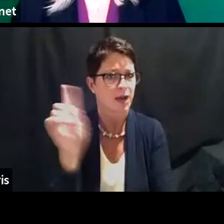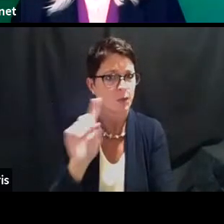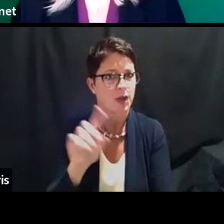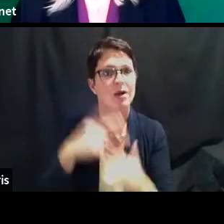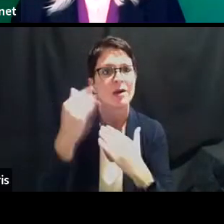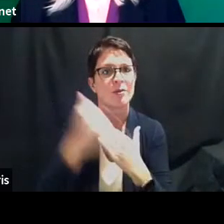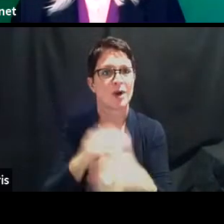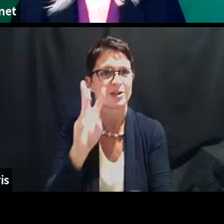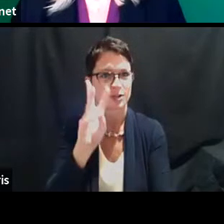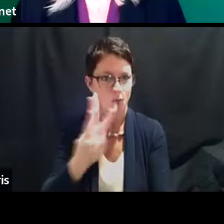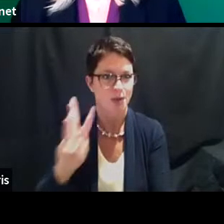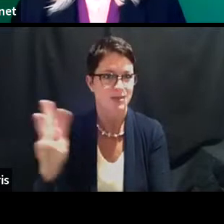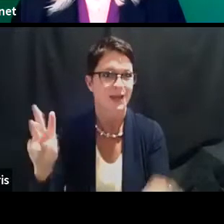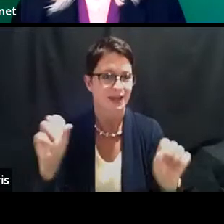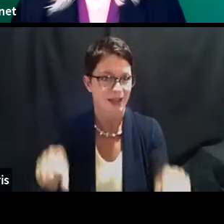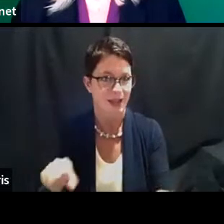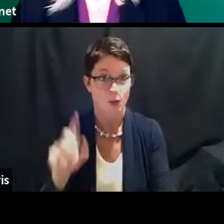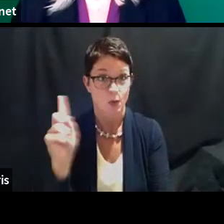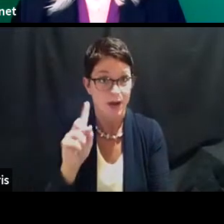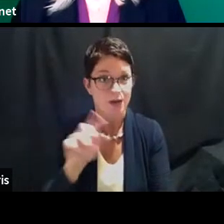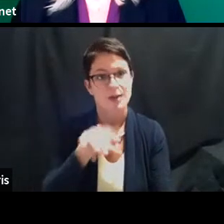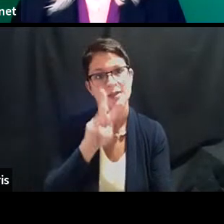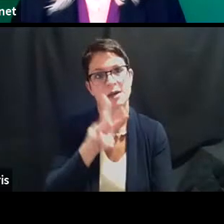website at